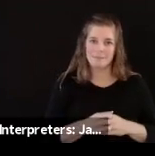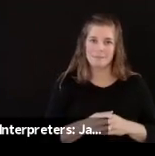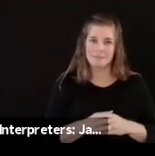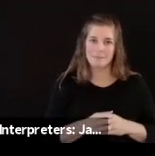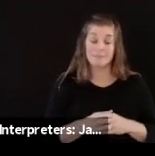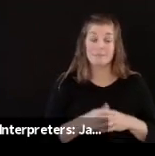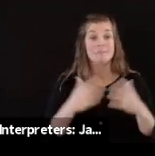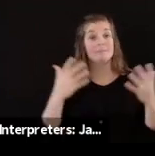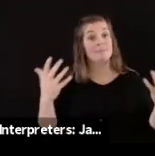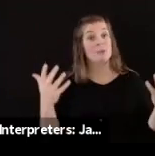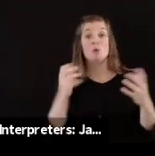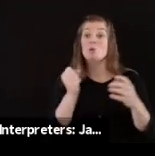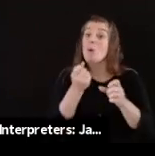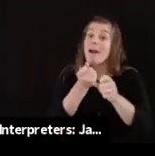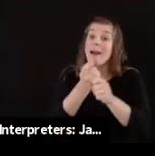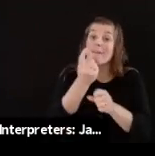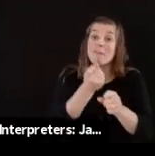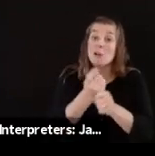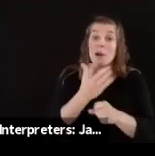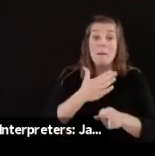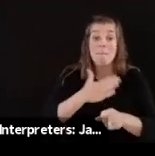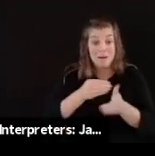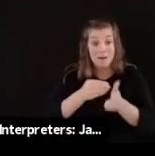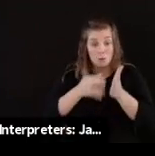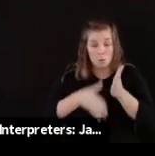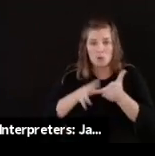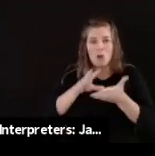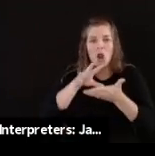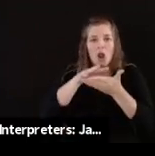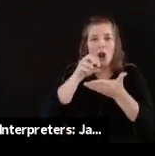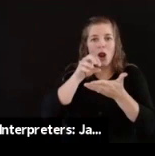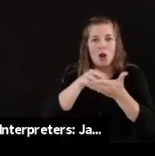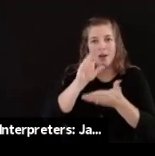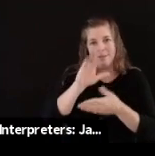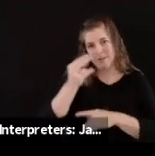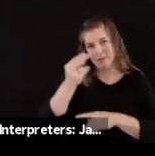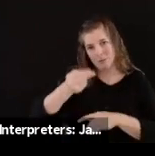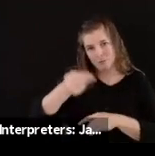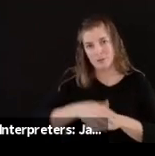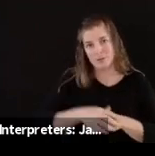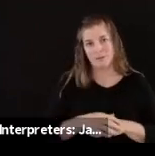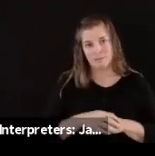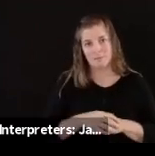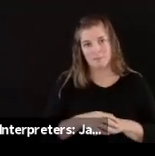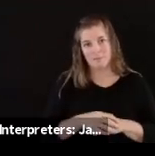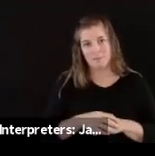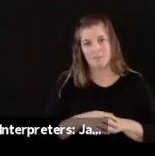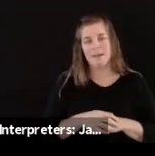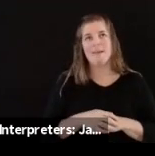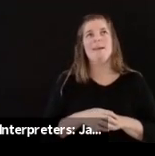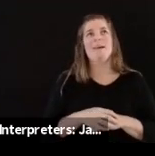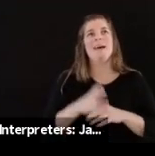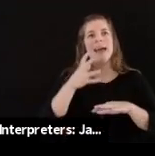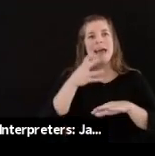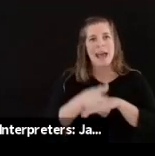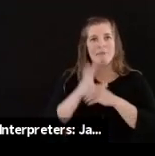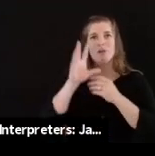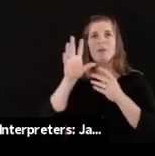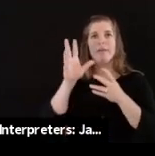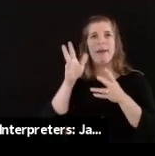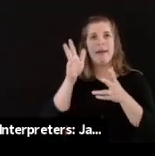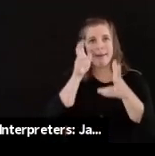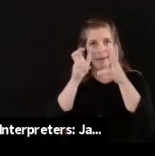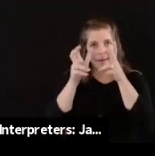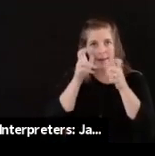So every year my kids learn about this. And invariably, they start to draw connections between those kids in Soweto and